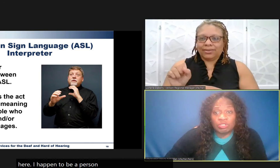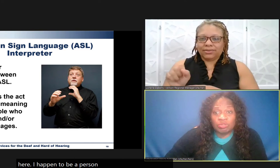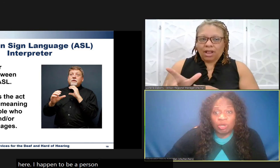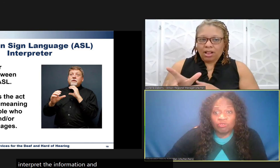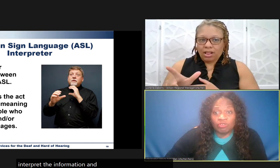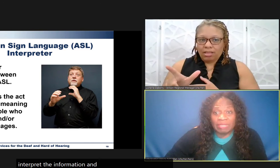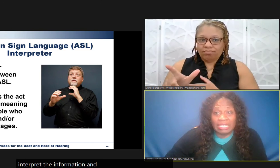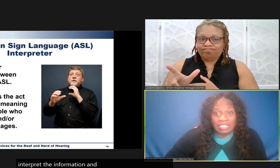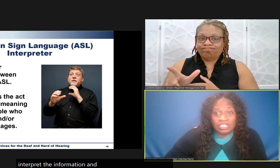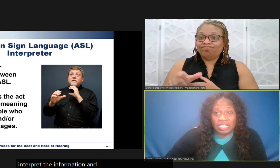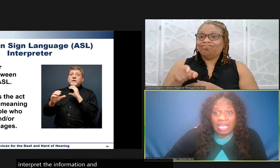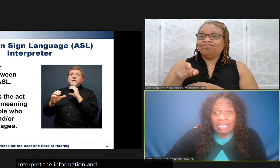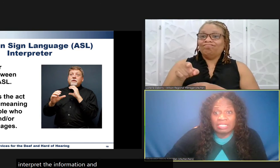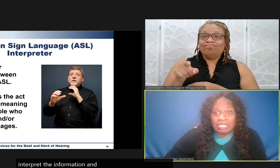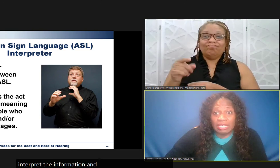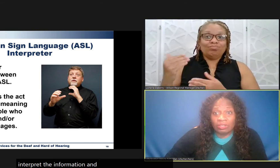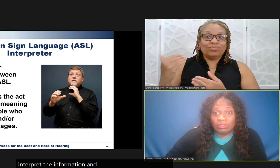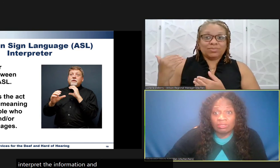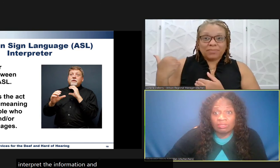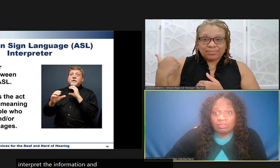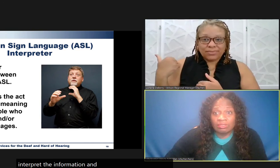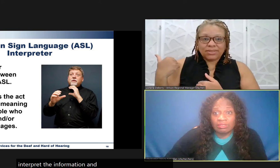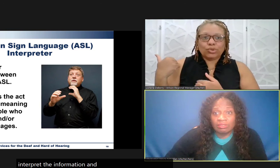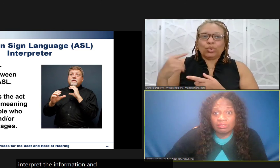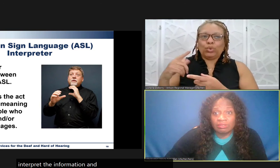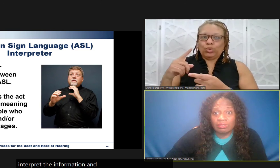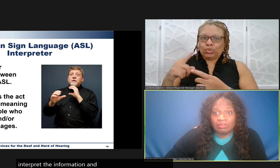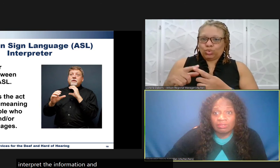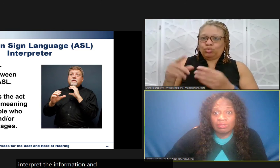Interpreters do go from English to ASL.